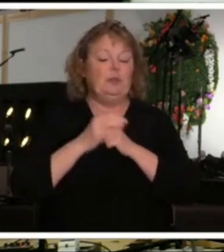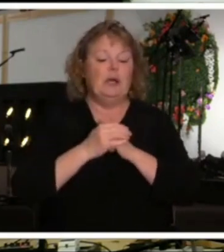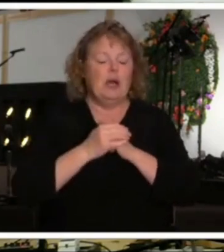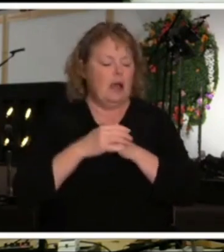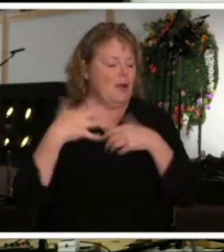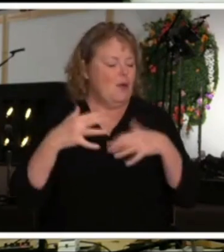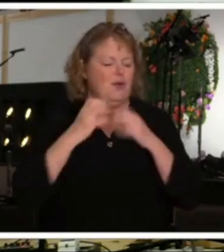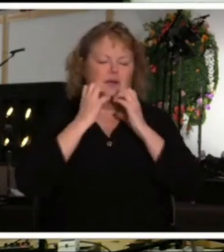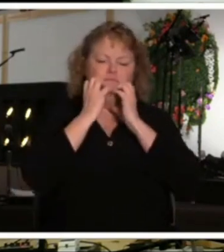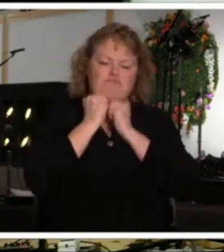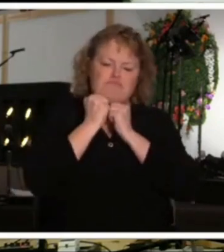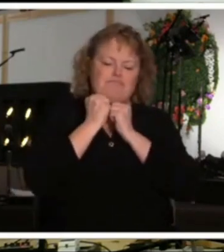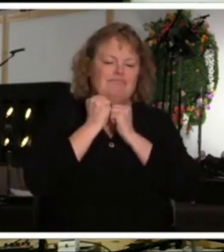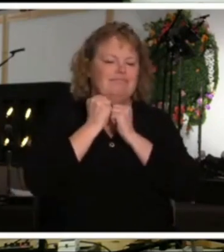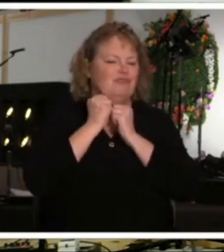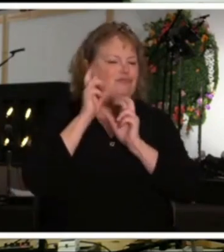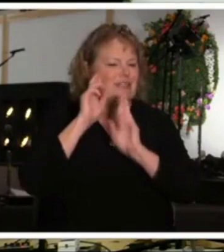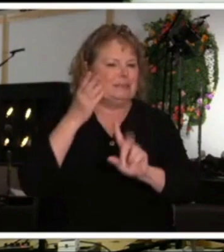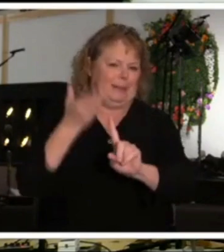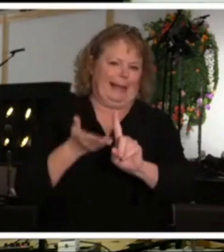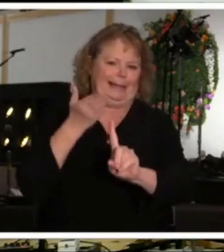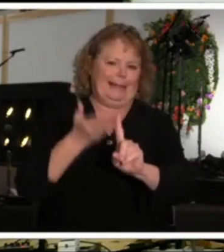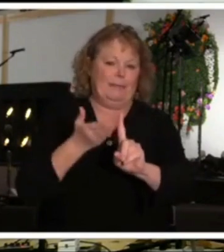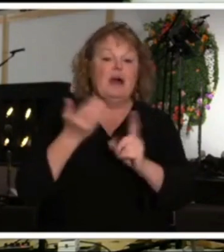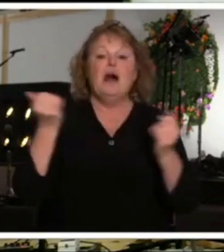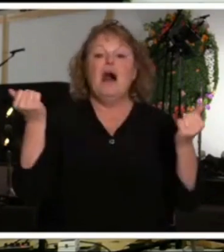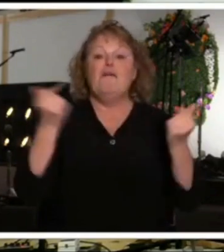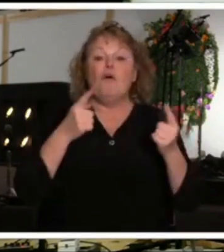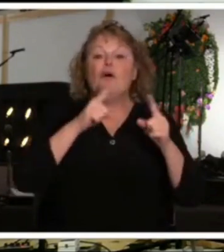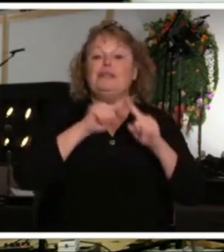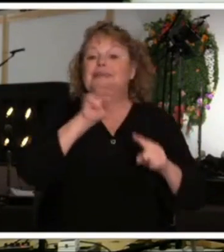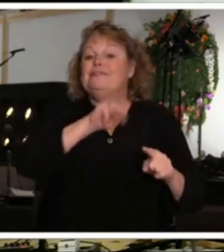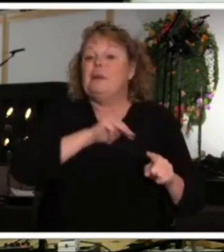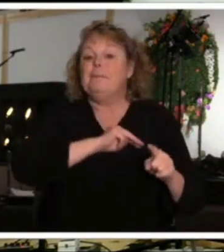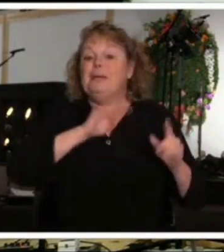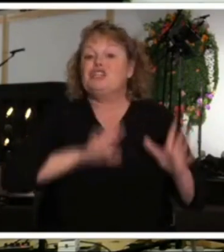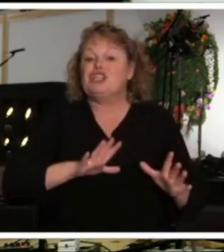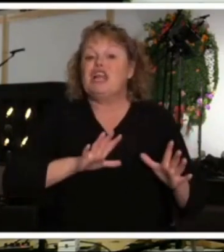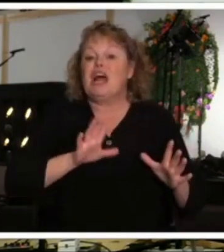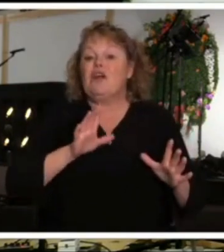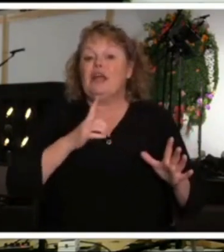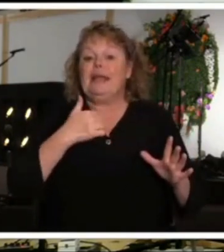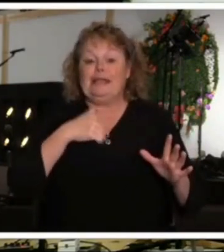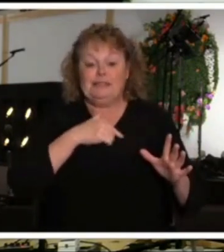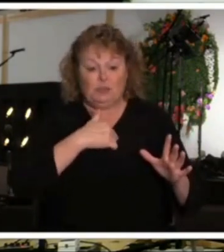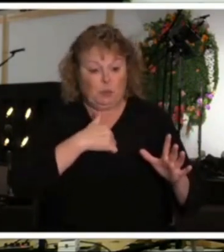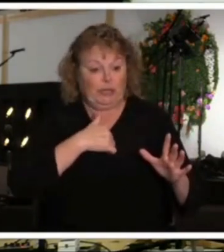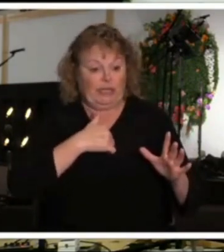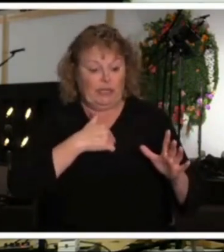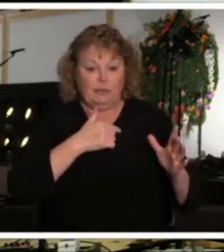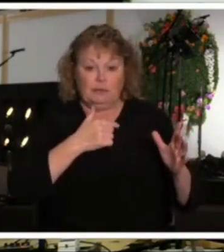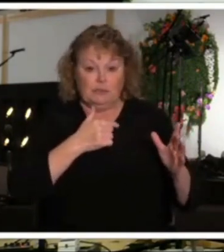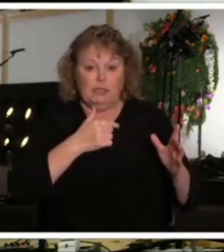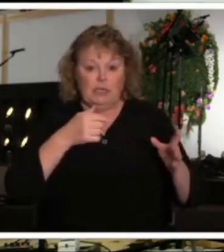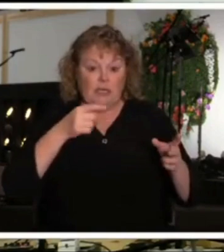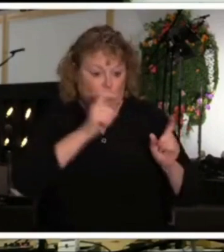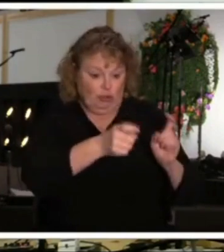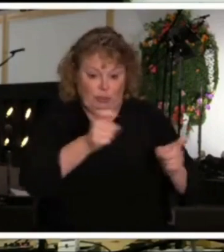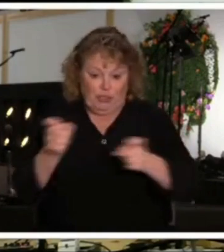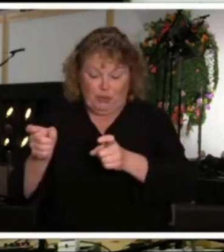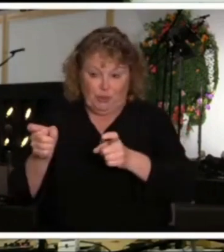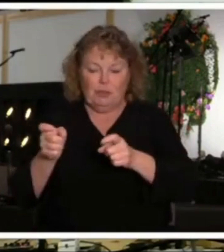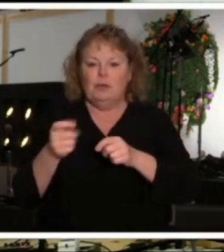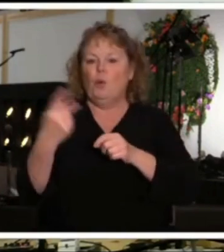highly love and respect him. Out of all of the missionaries that we support around the world, locally to globally, he may communicate with